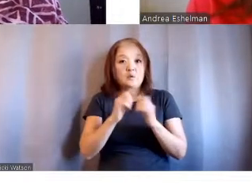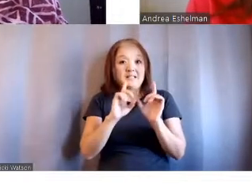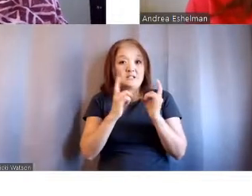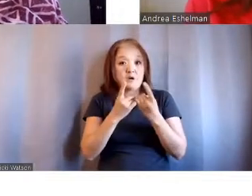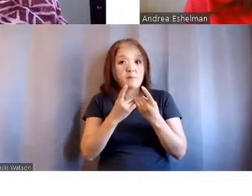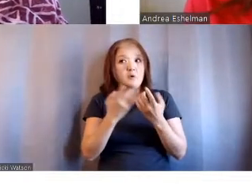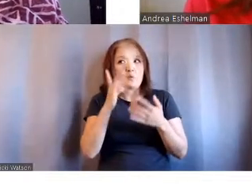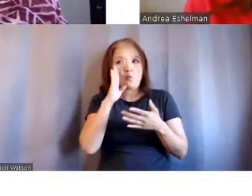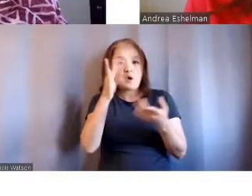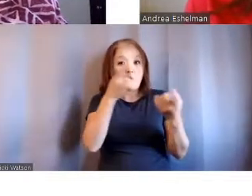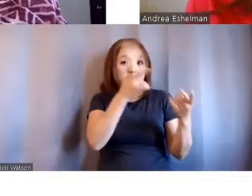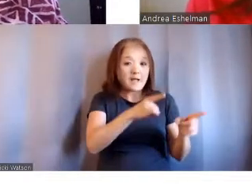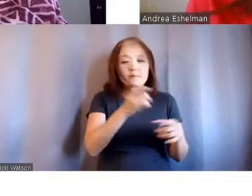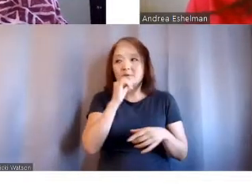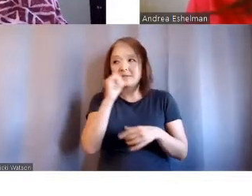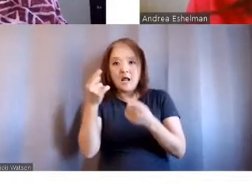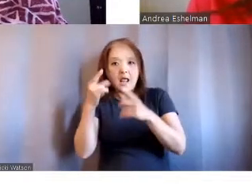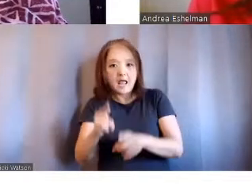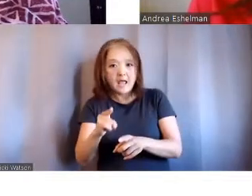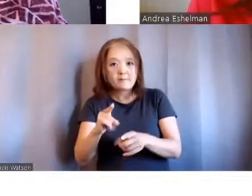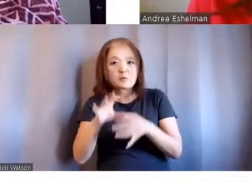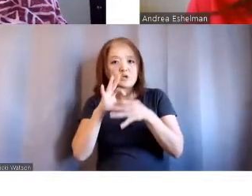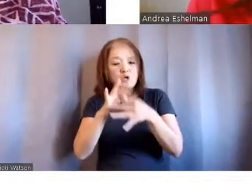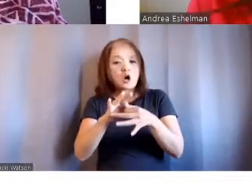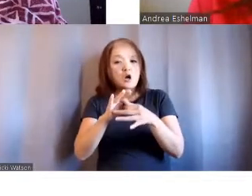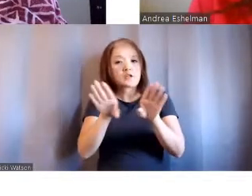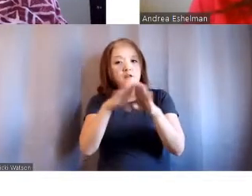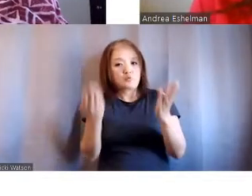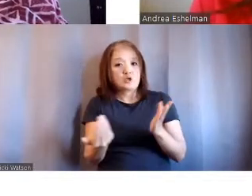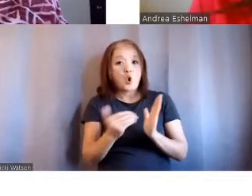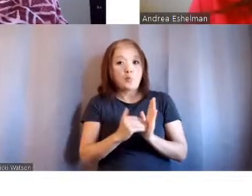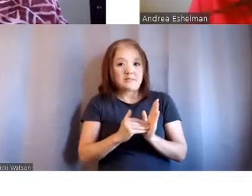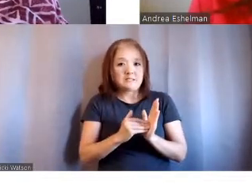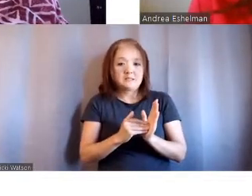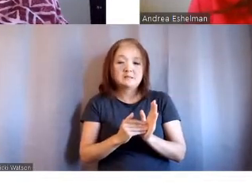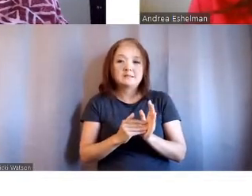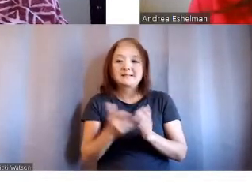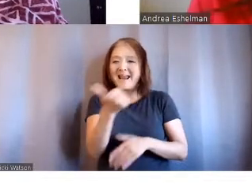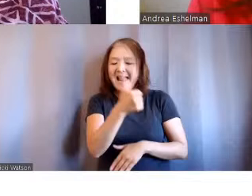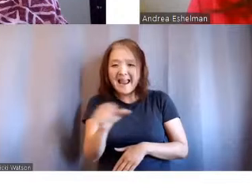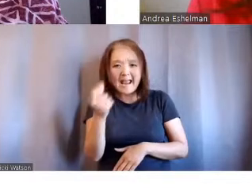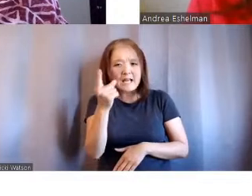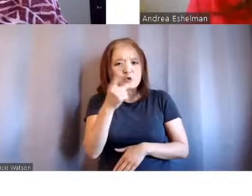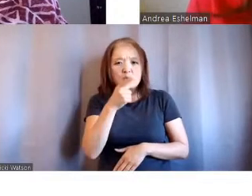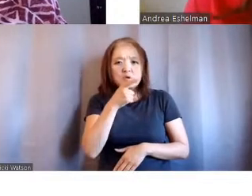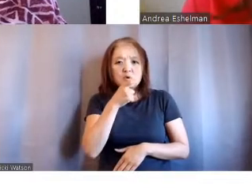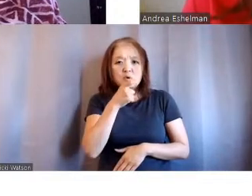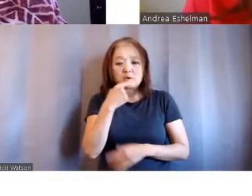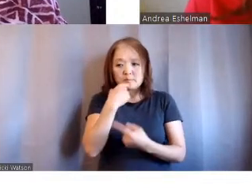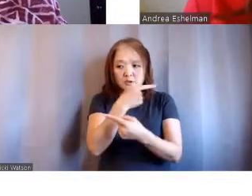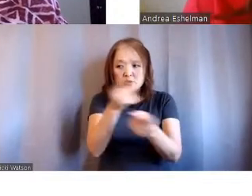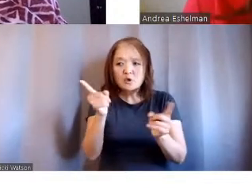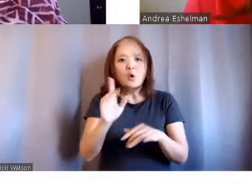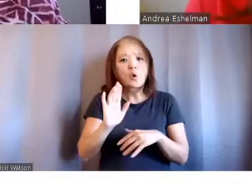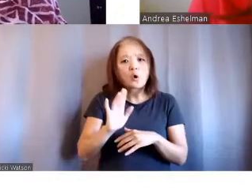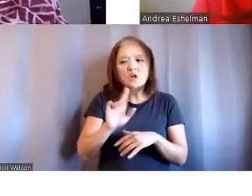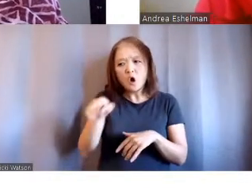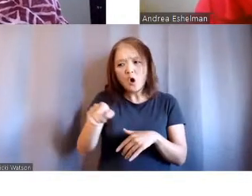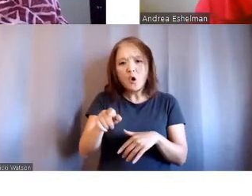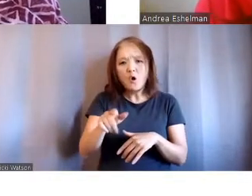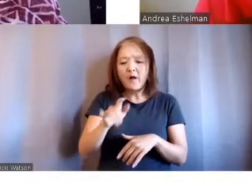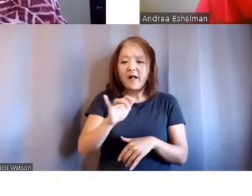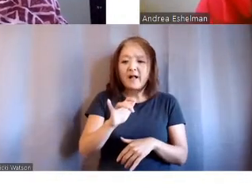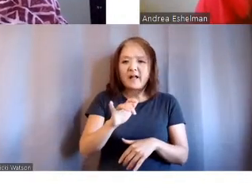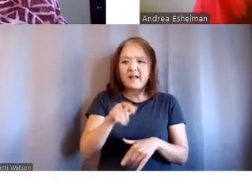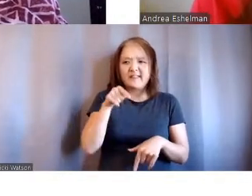will happen or not happen for reopening. And so anyone that is being told, oh, this is for sure how we're going to reopen, when